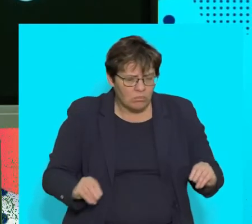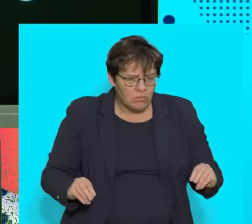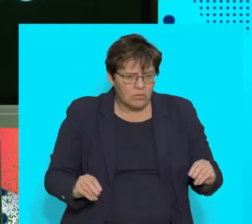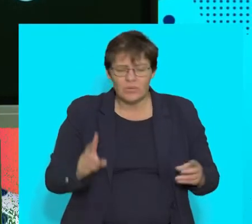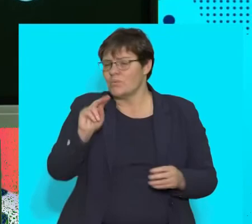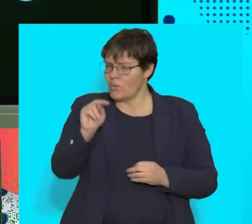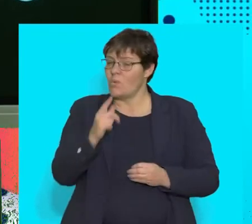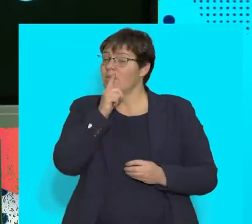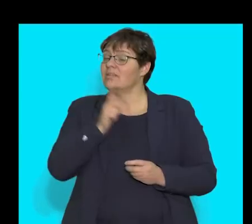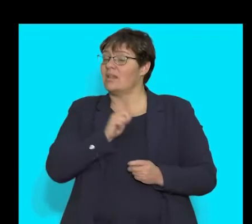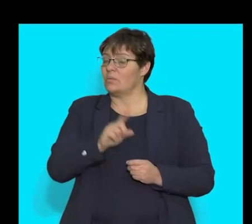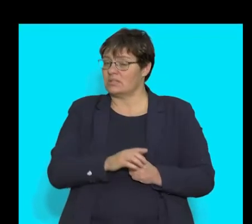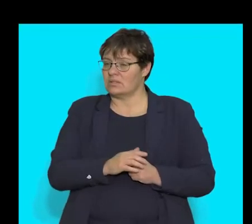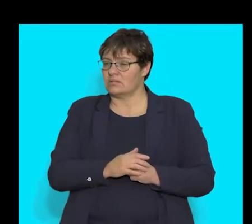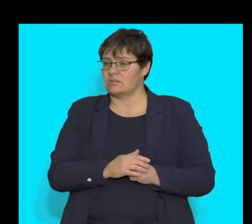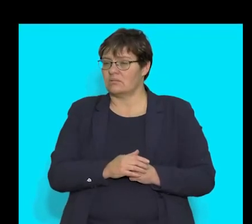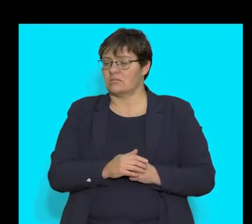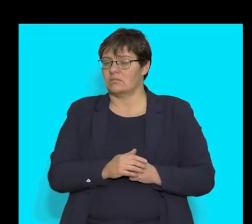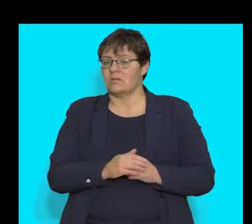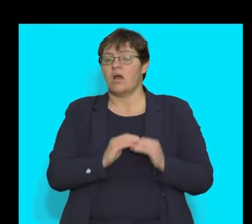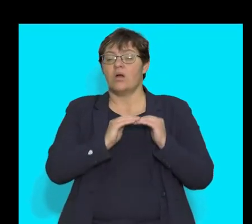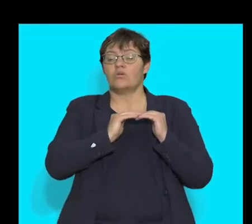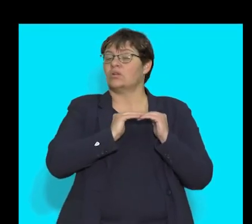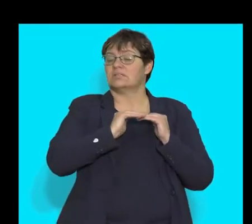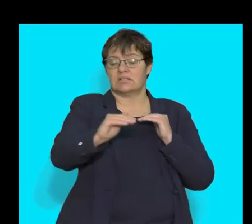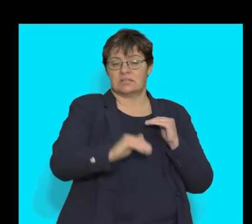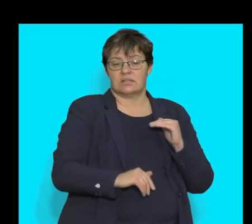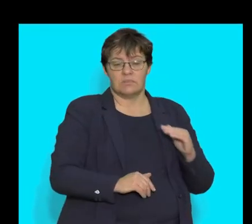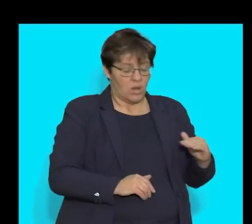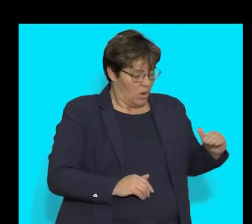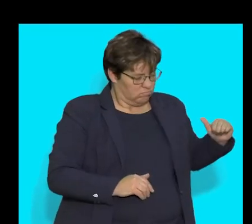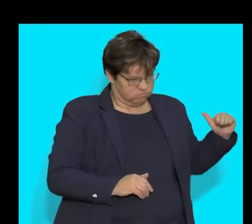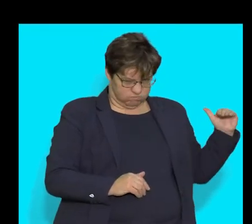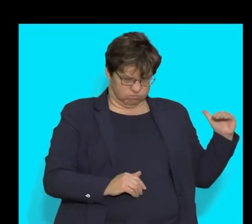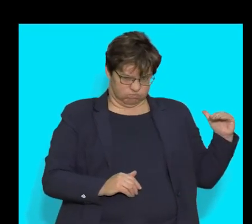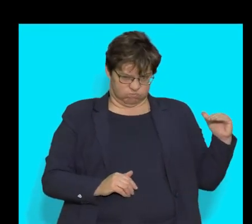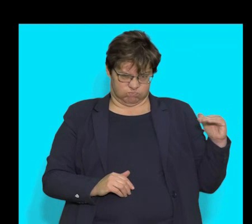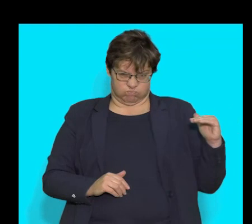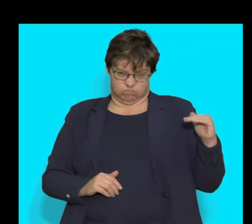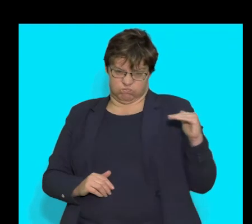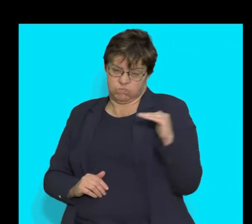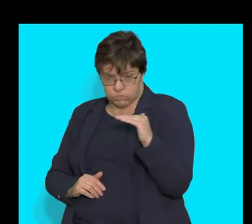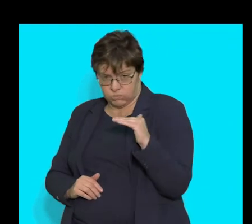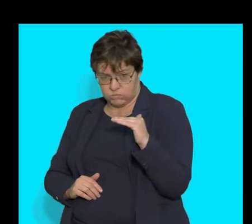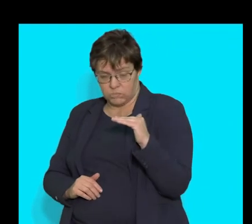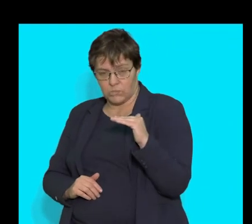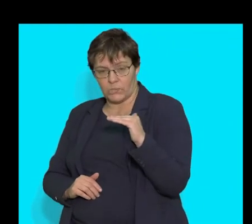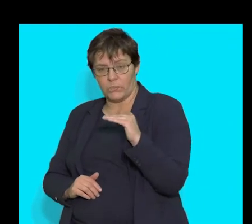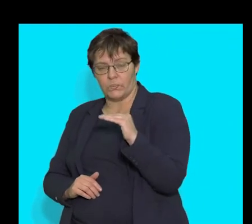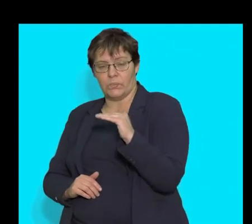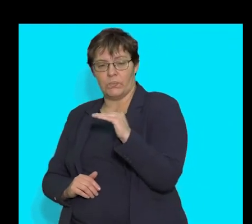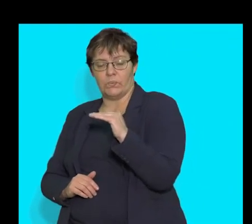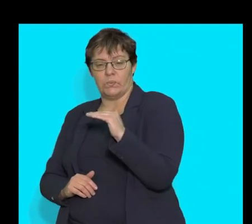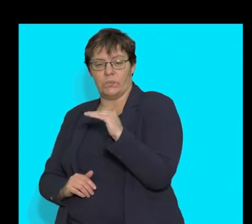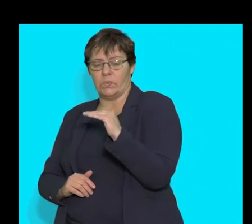it's telling us, that it has a constant velocity. So if this was 20, as an example, at that time, it's still 20 at